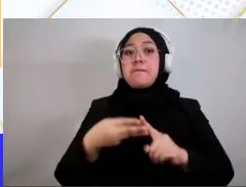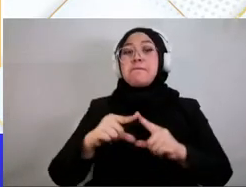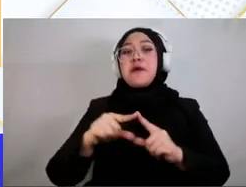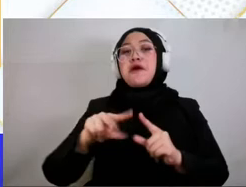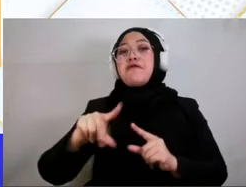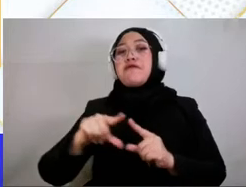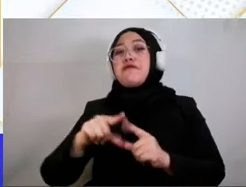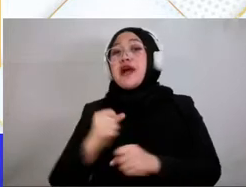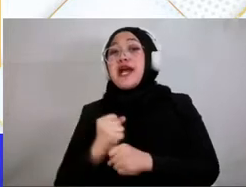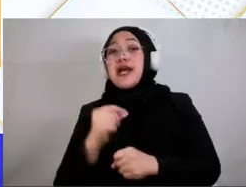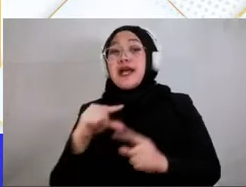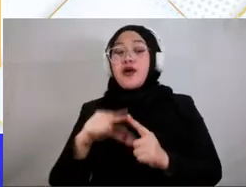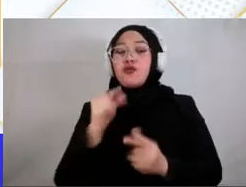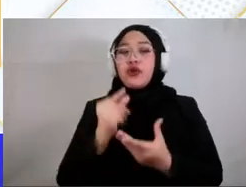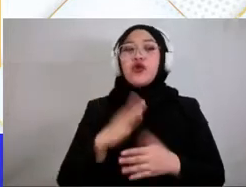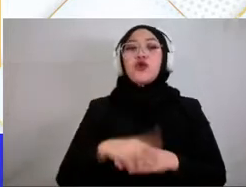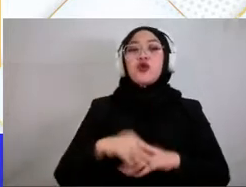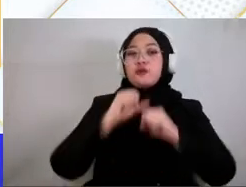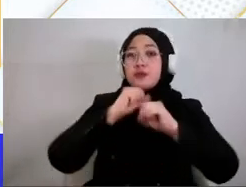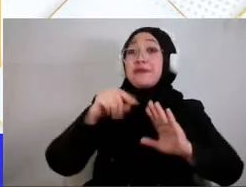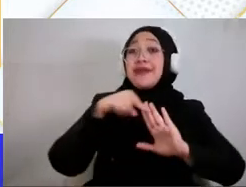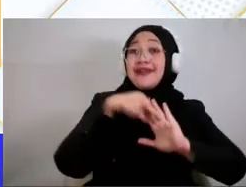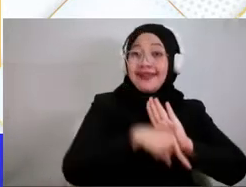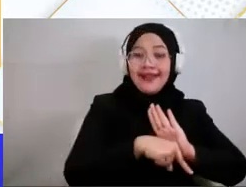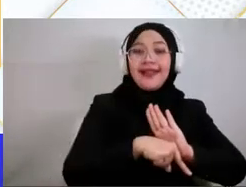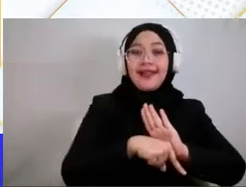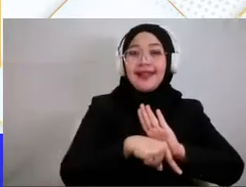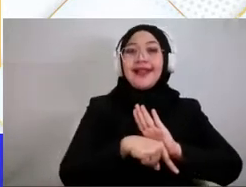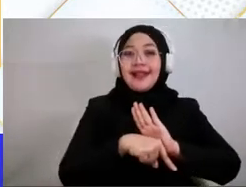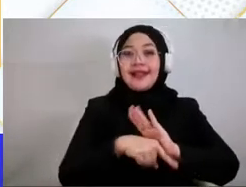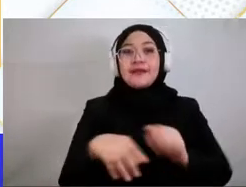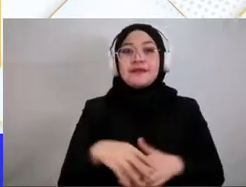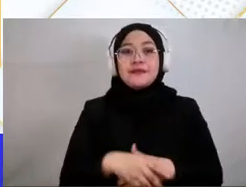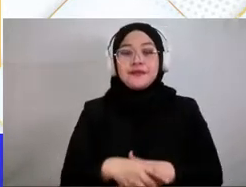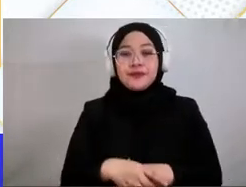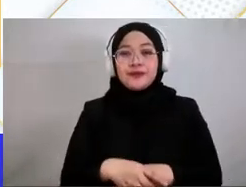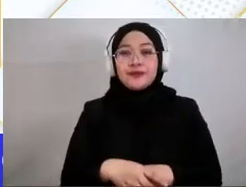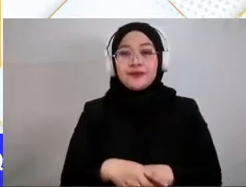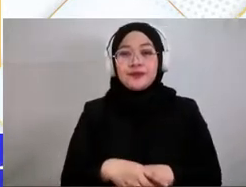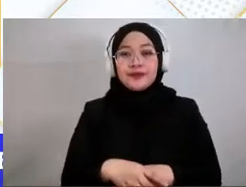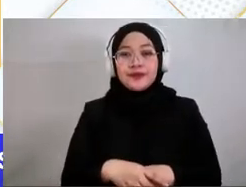can go into the detailed statistics later. But